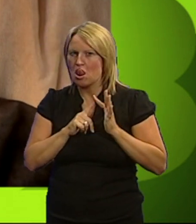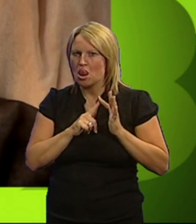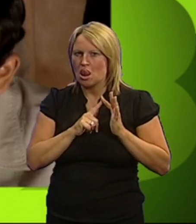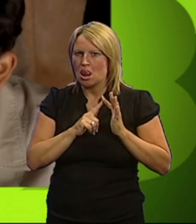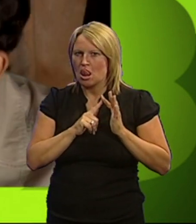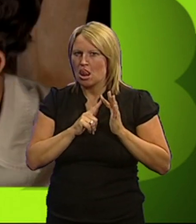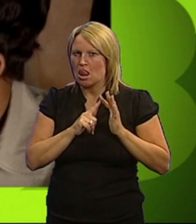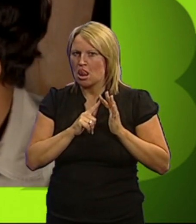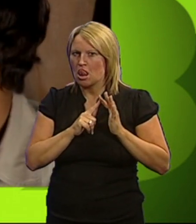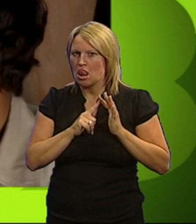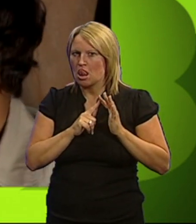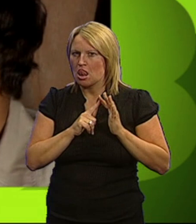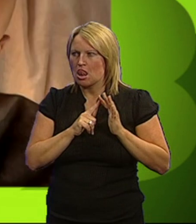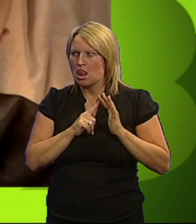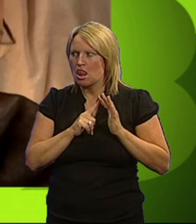Mole.